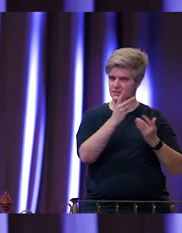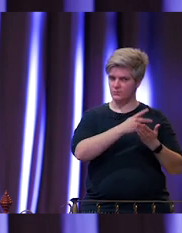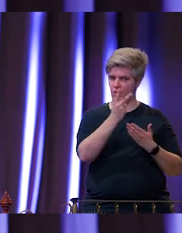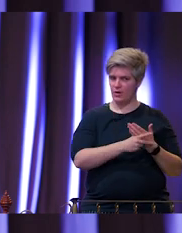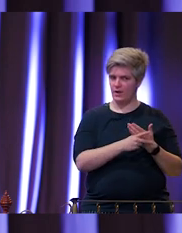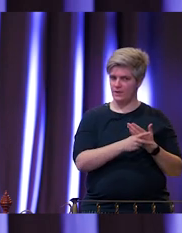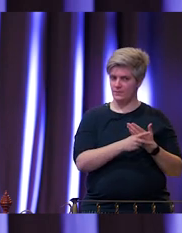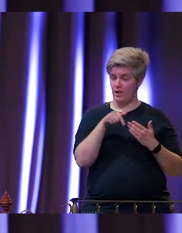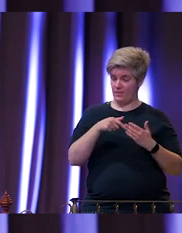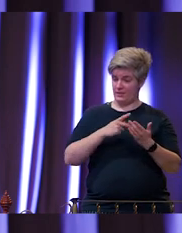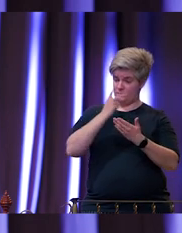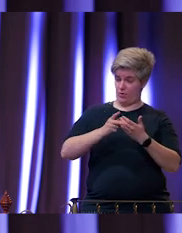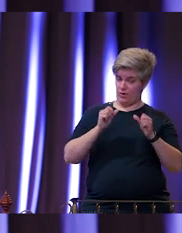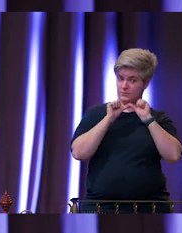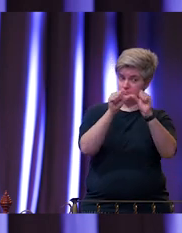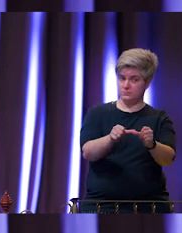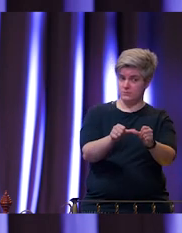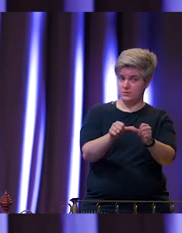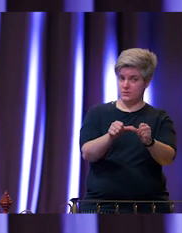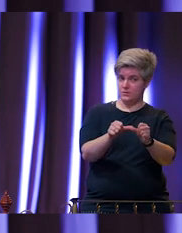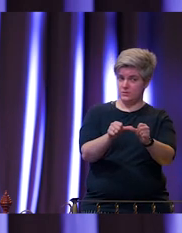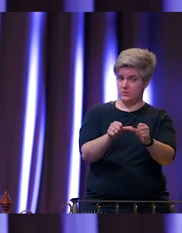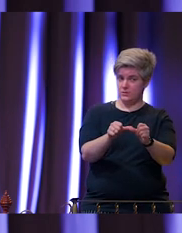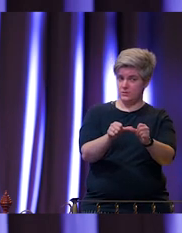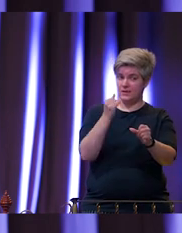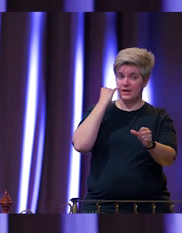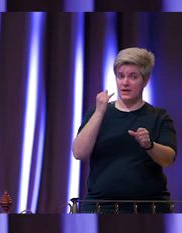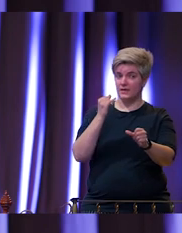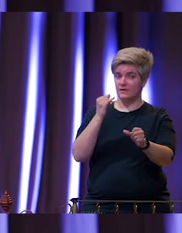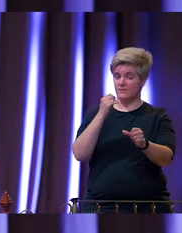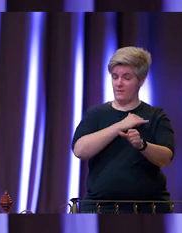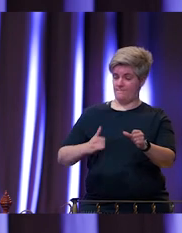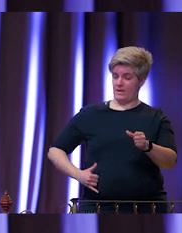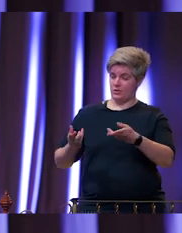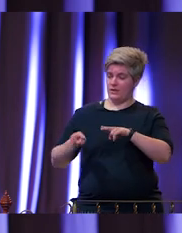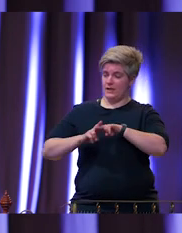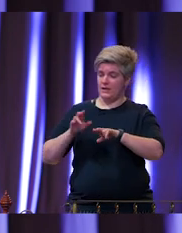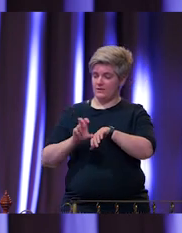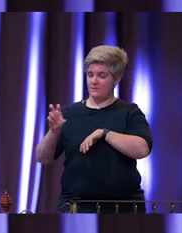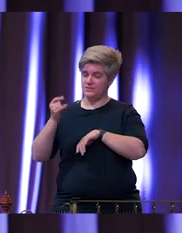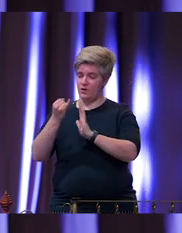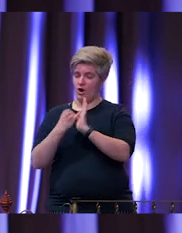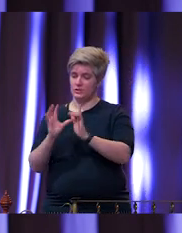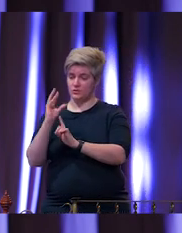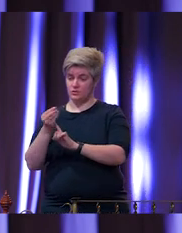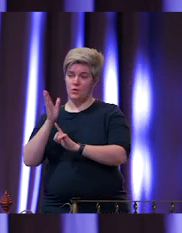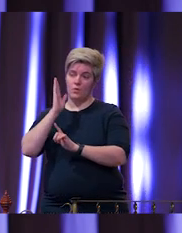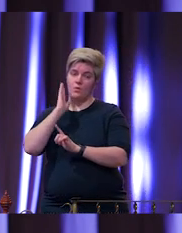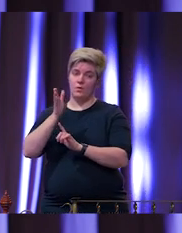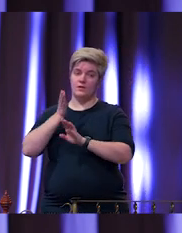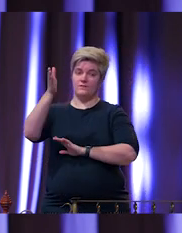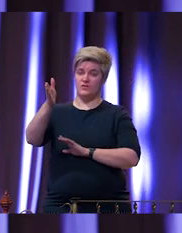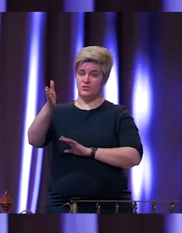here to stay for the long term? If Mayor Lightfoot could increase the city's investment in arts and culture, couldn't a future mayor reverse